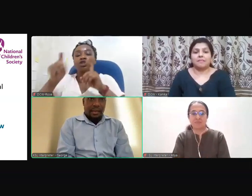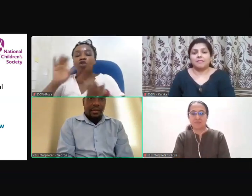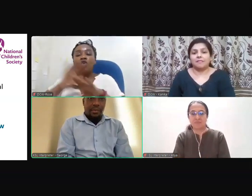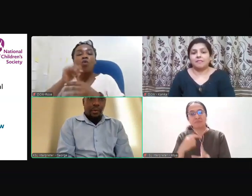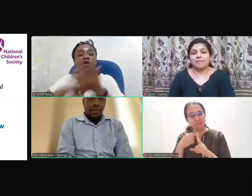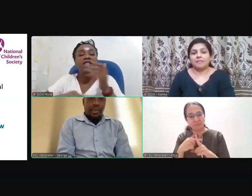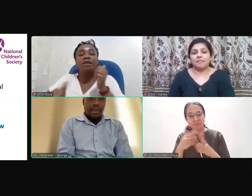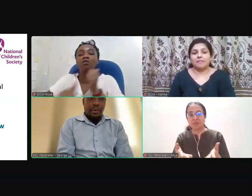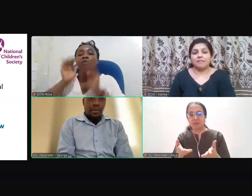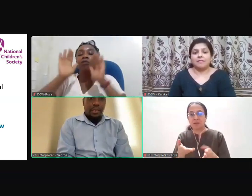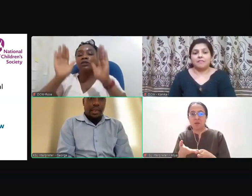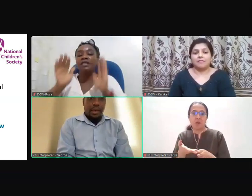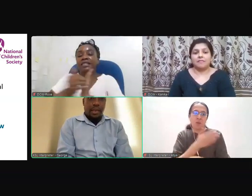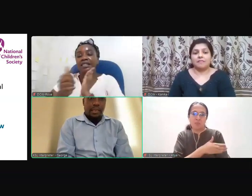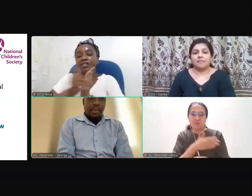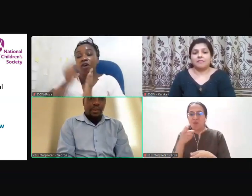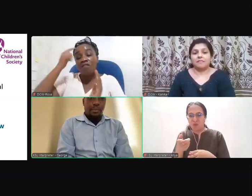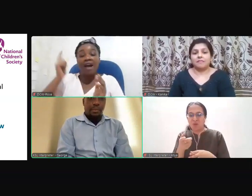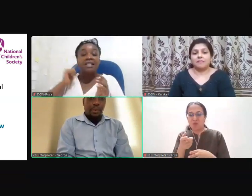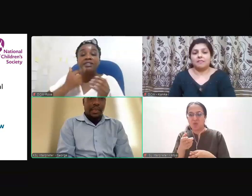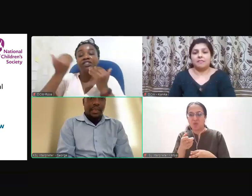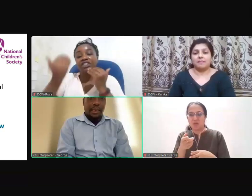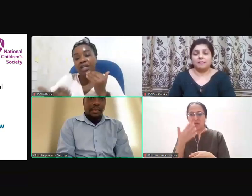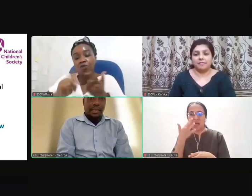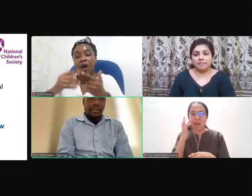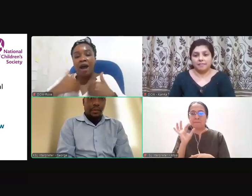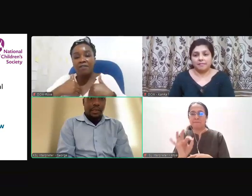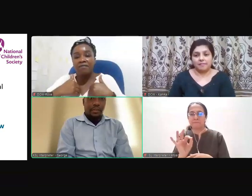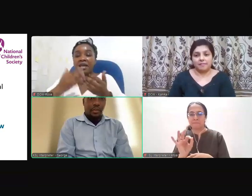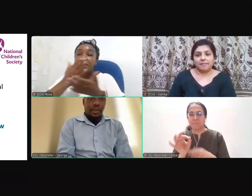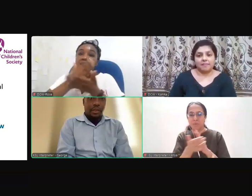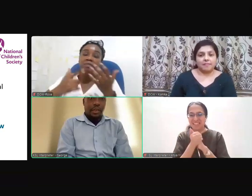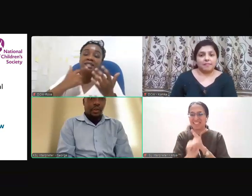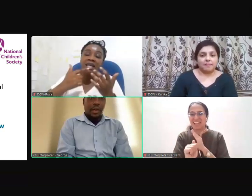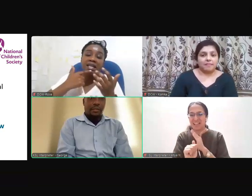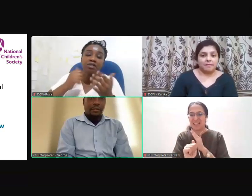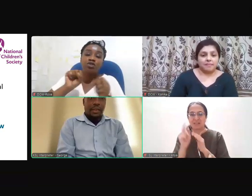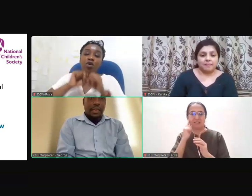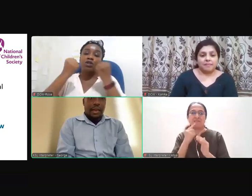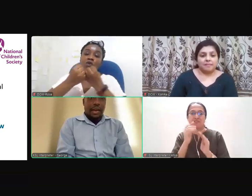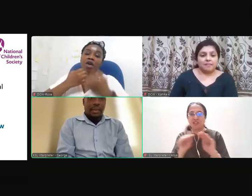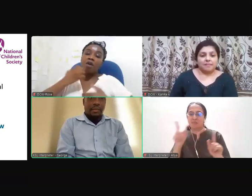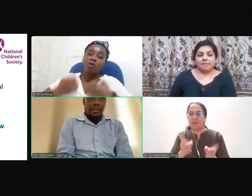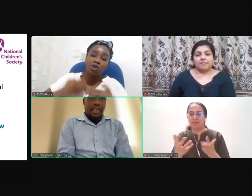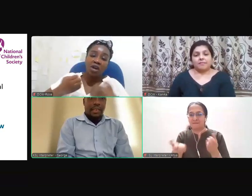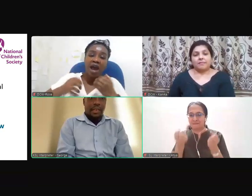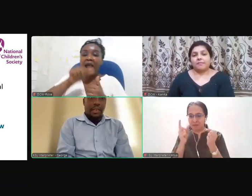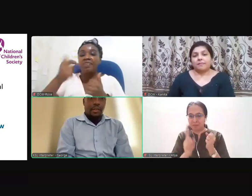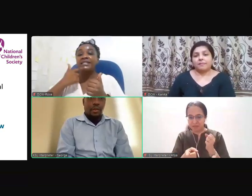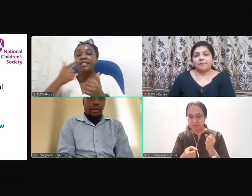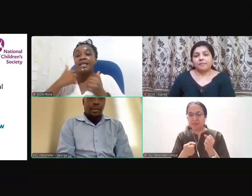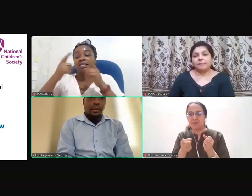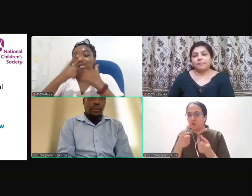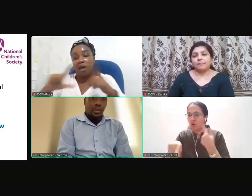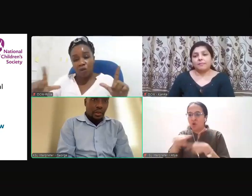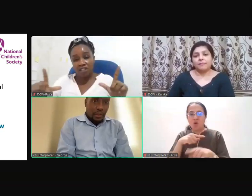And the previous poll we asked about the most important skills for the deaf children to have, and some of us said